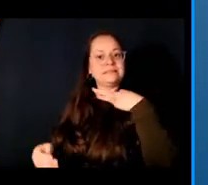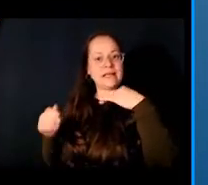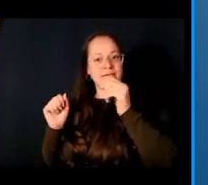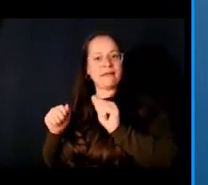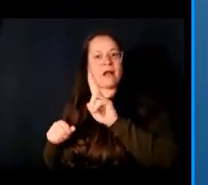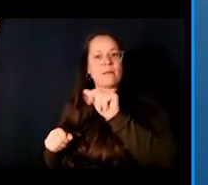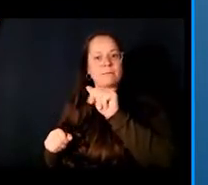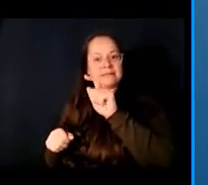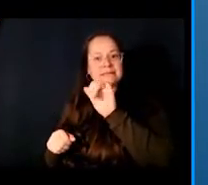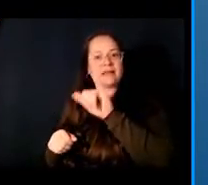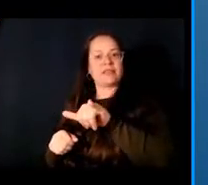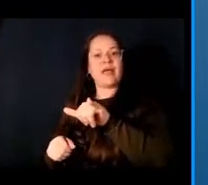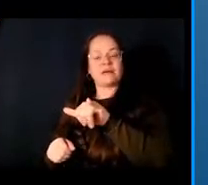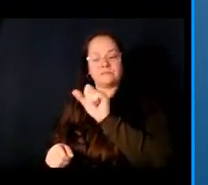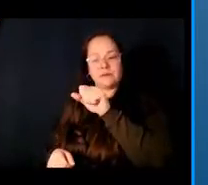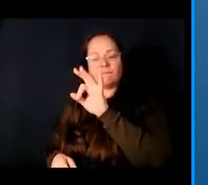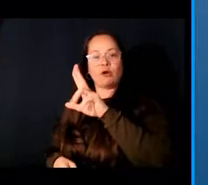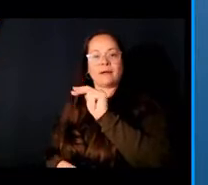Frank